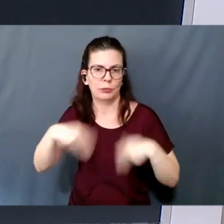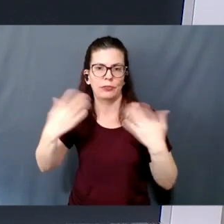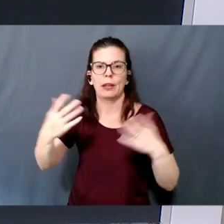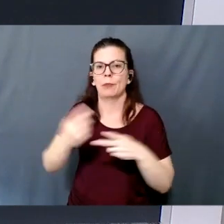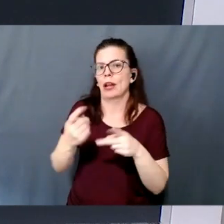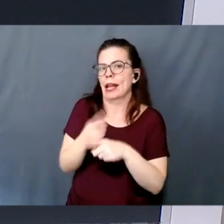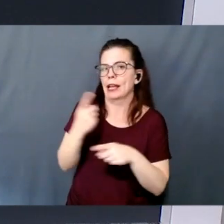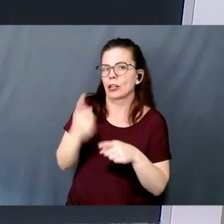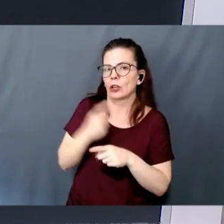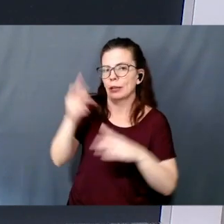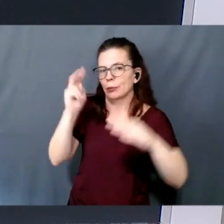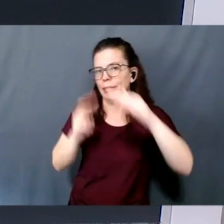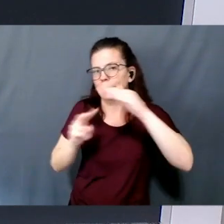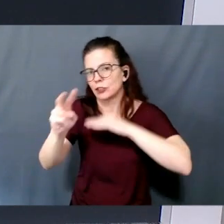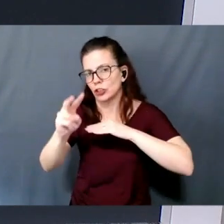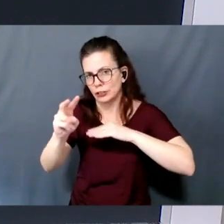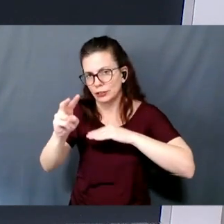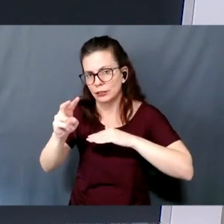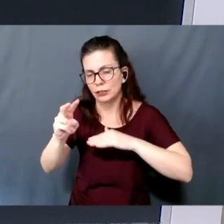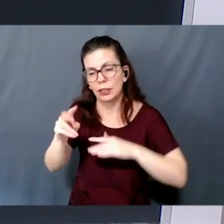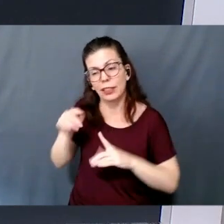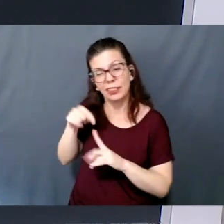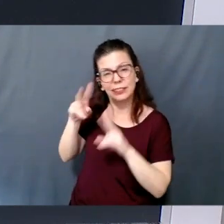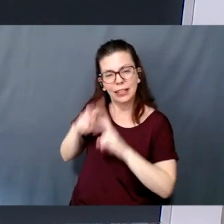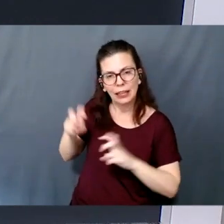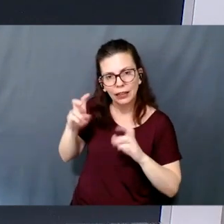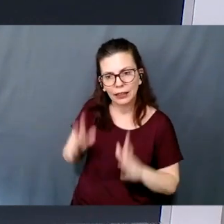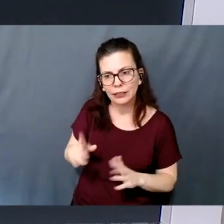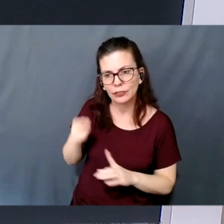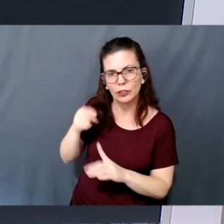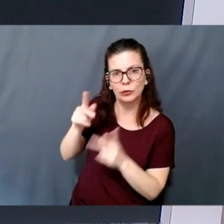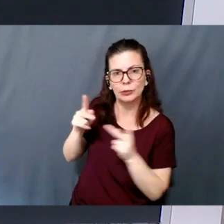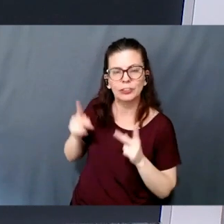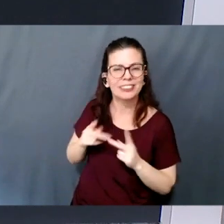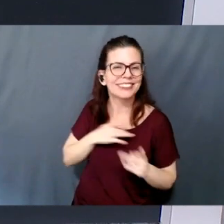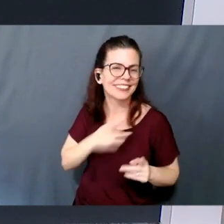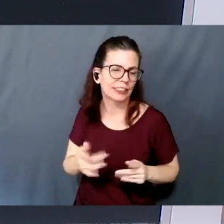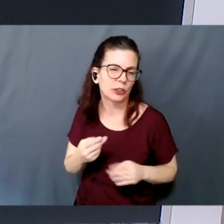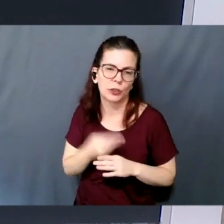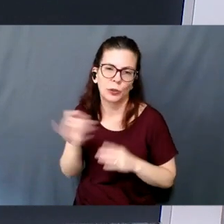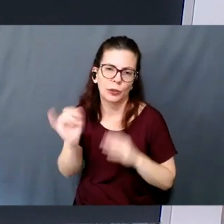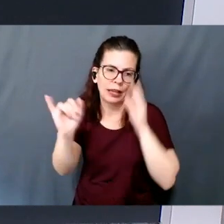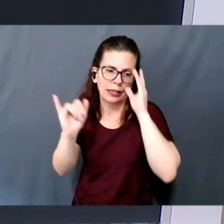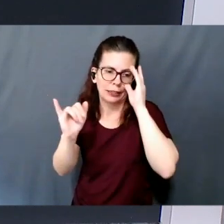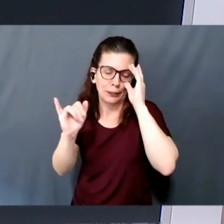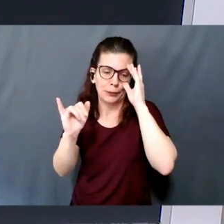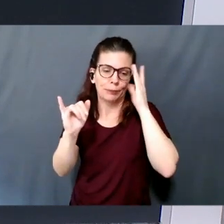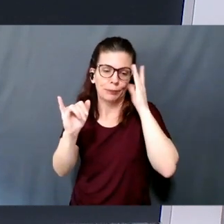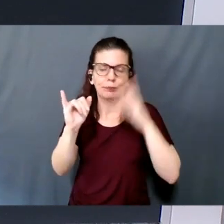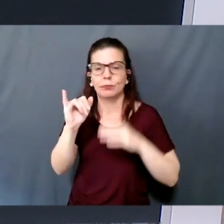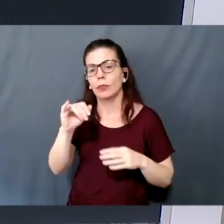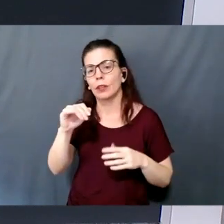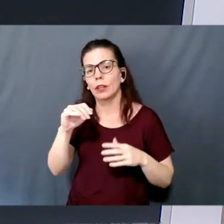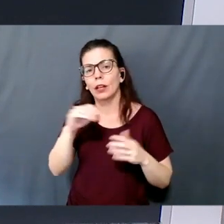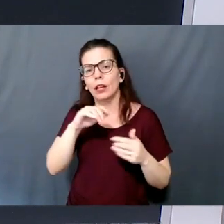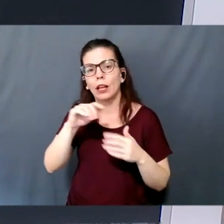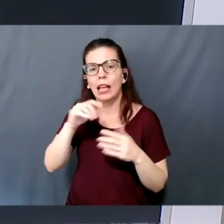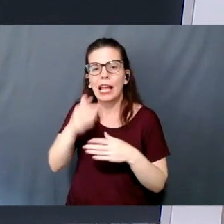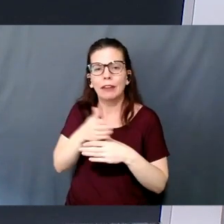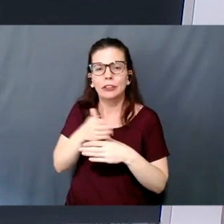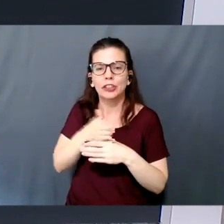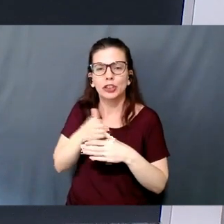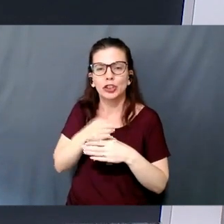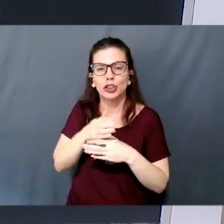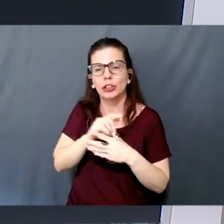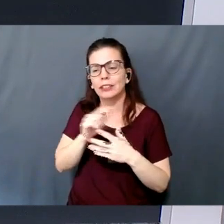of these analysts in these positions are going to end up using something like a rolling average, right, to generate a forecast.